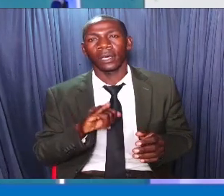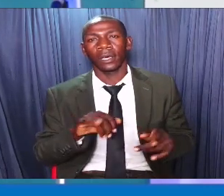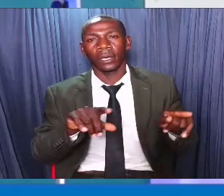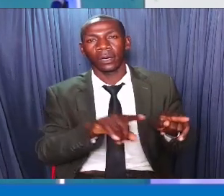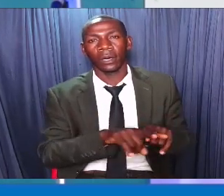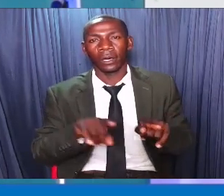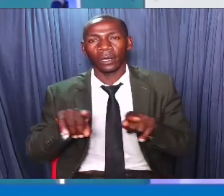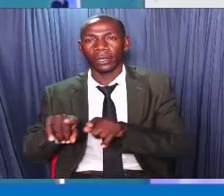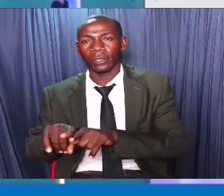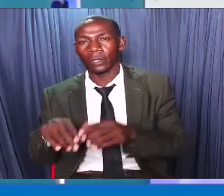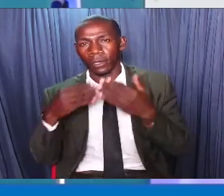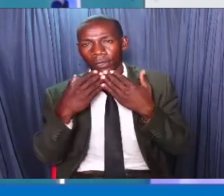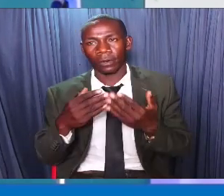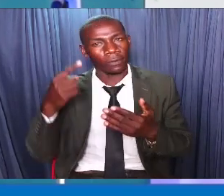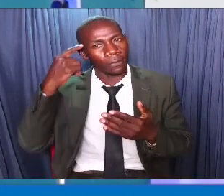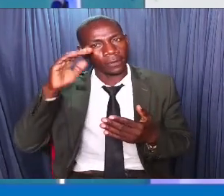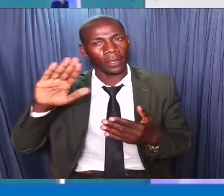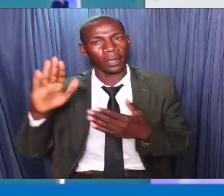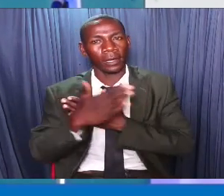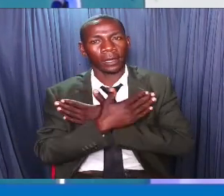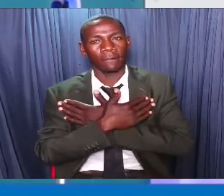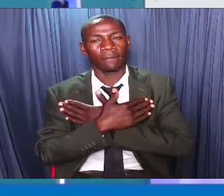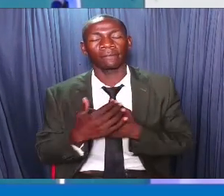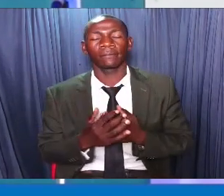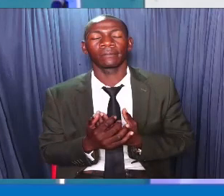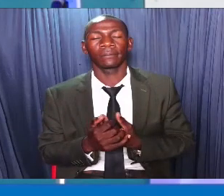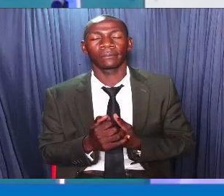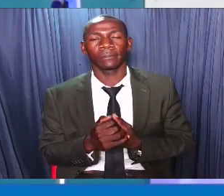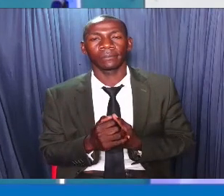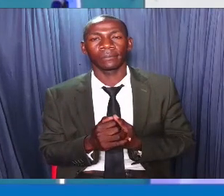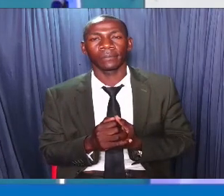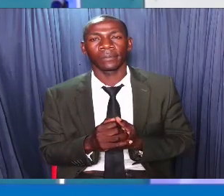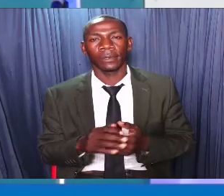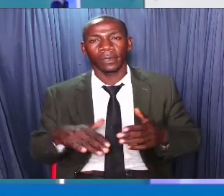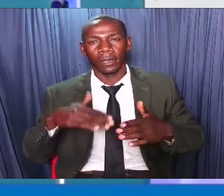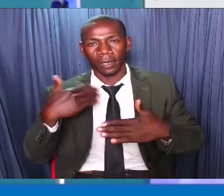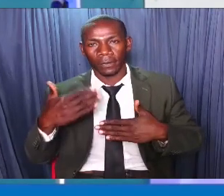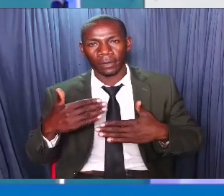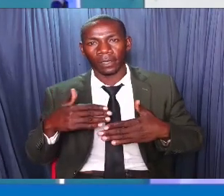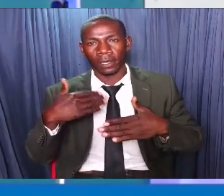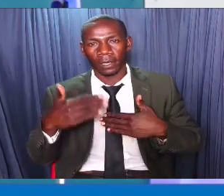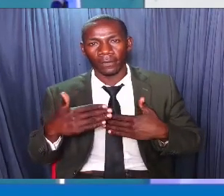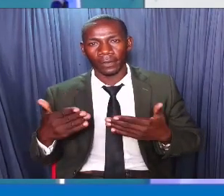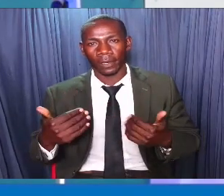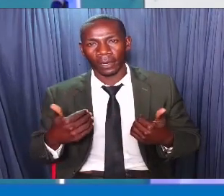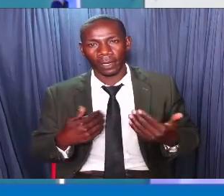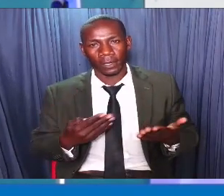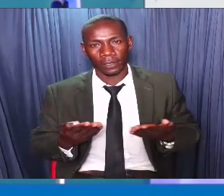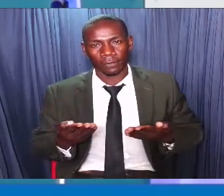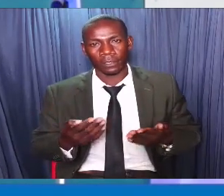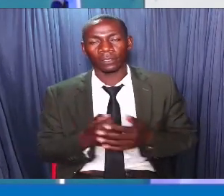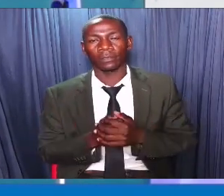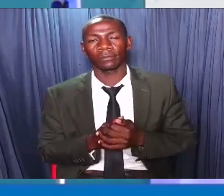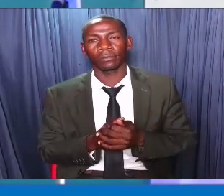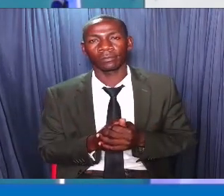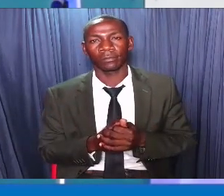kwa upendo wao mkuu. And I thank God for their great love. Baada ya hapo walikuwa na ibada. After that we had a